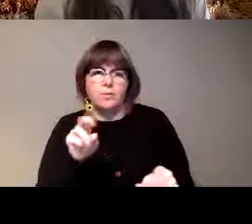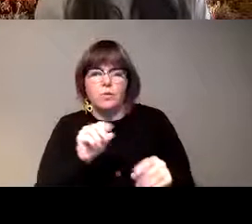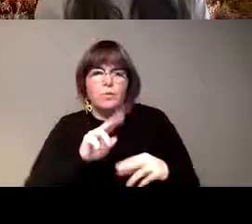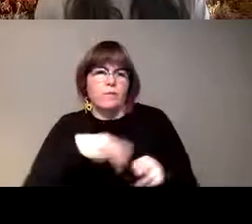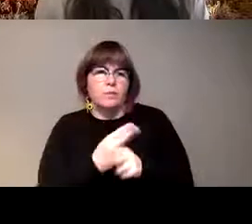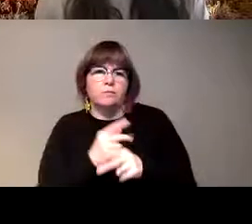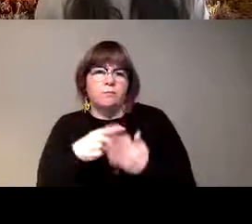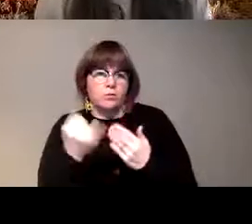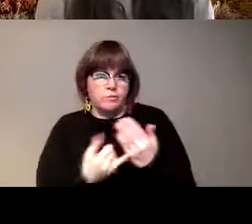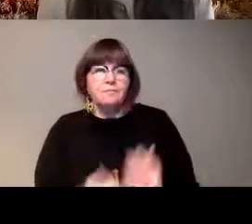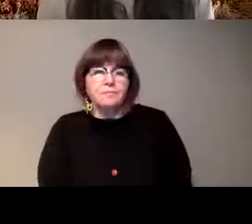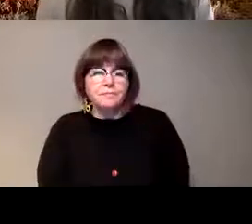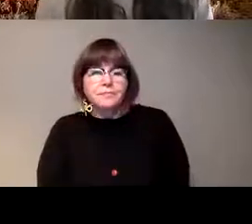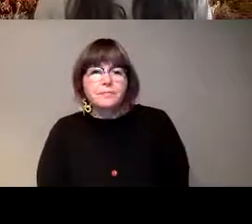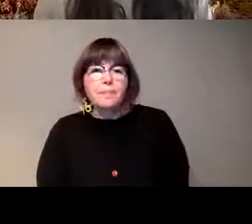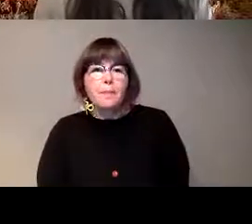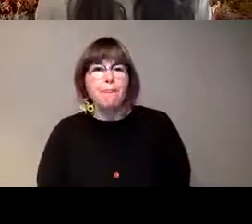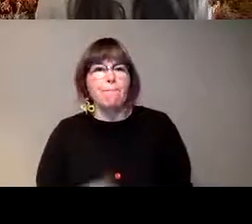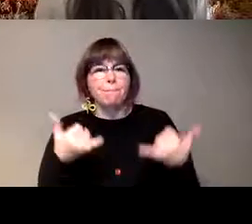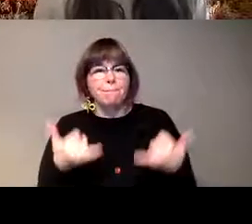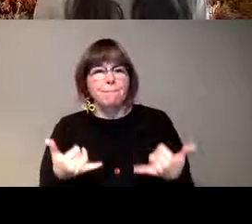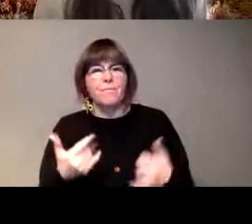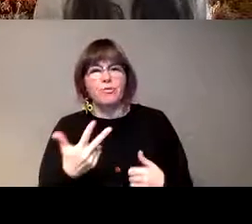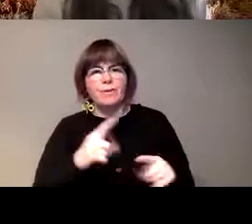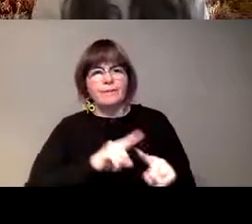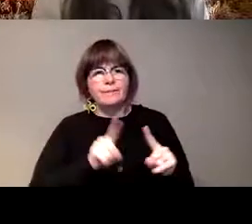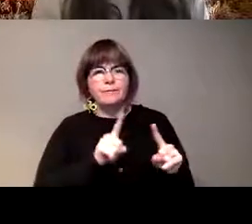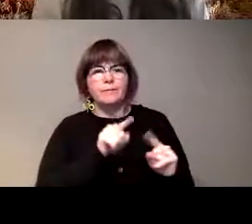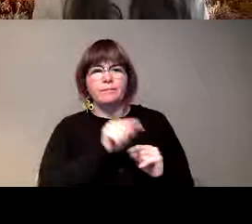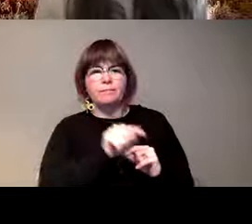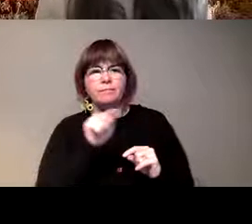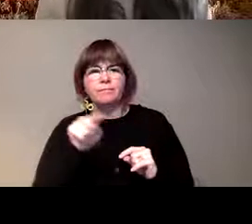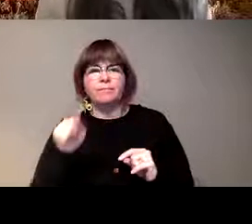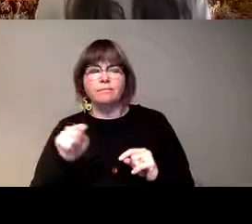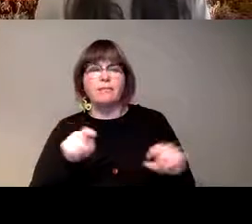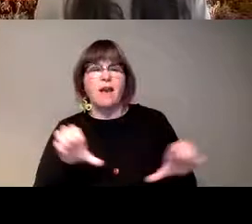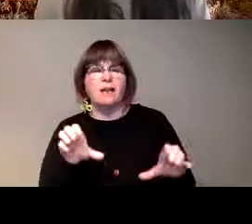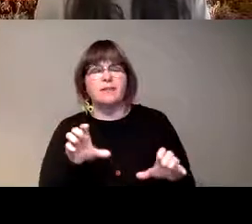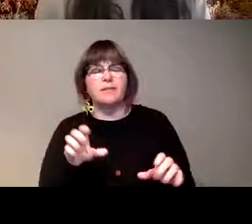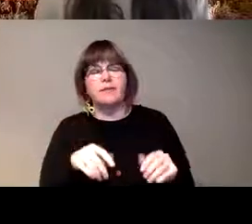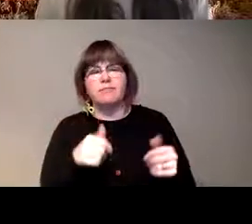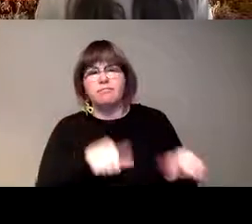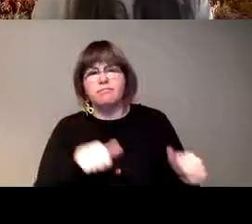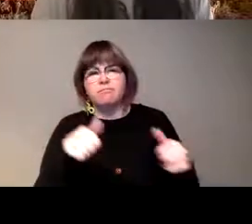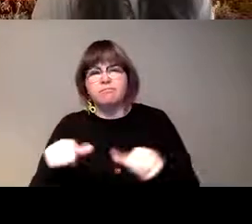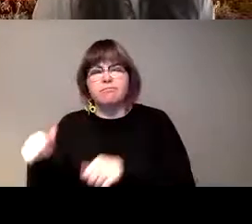projects. And right now we have 3 different class activities on